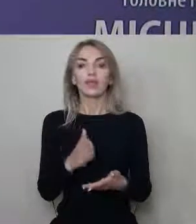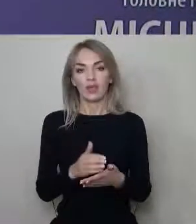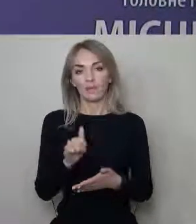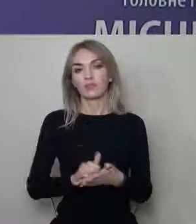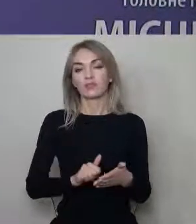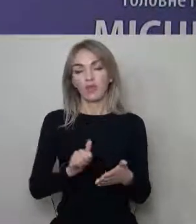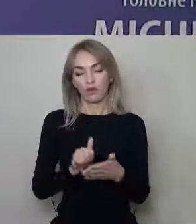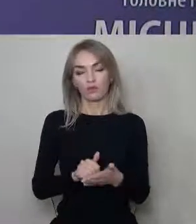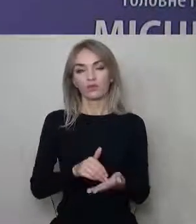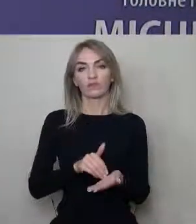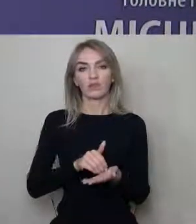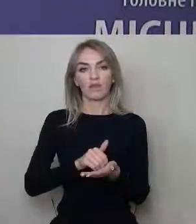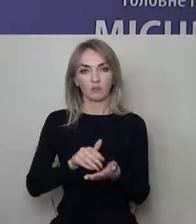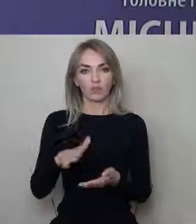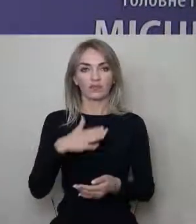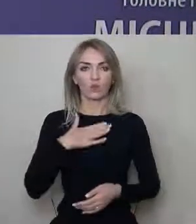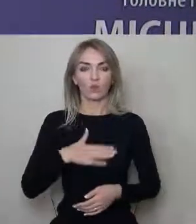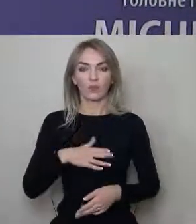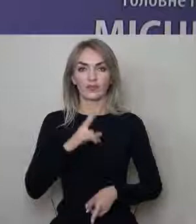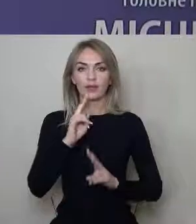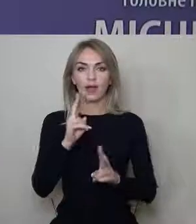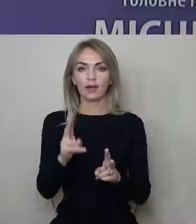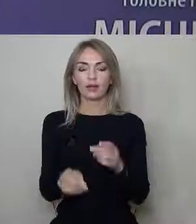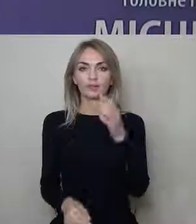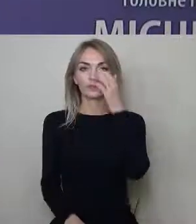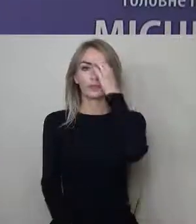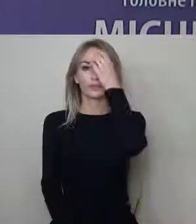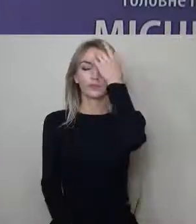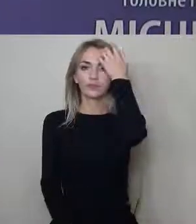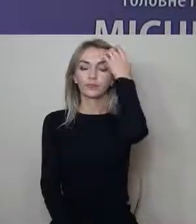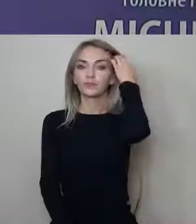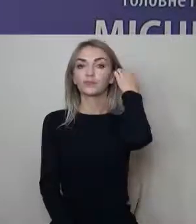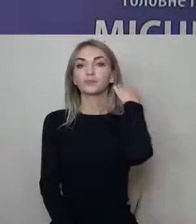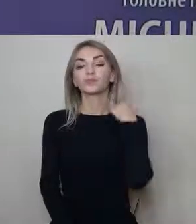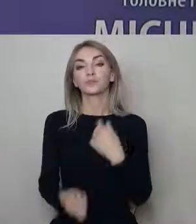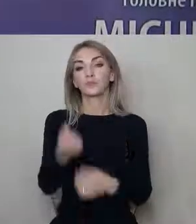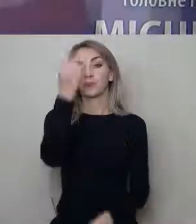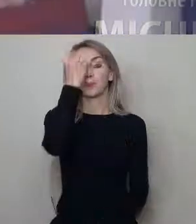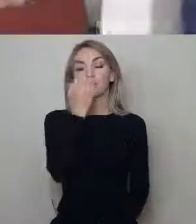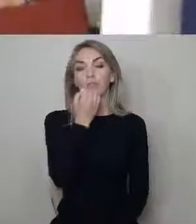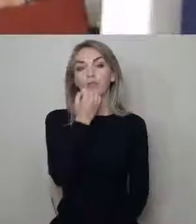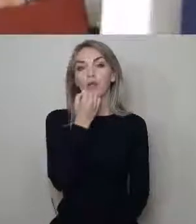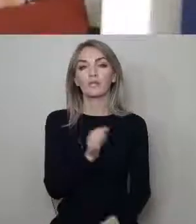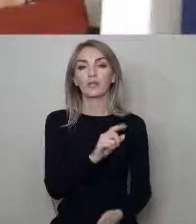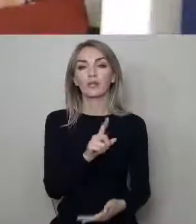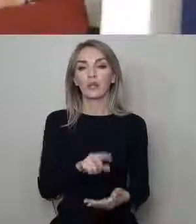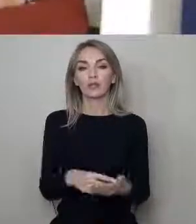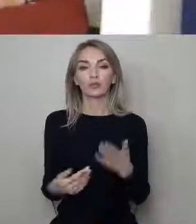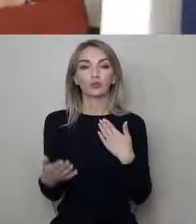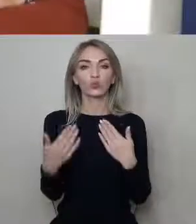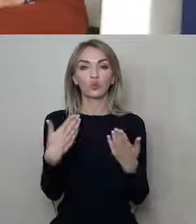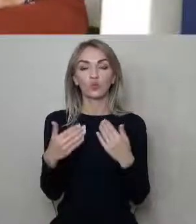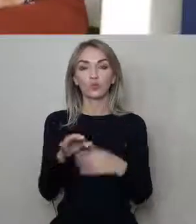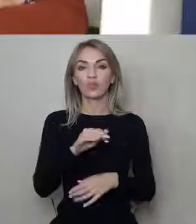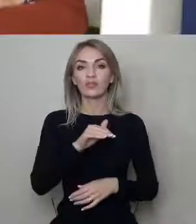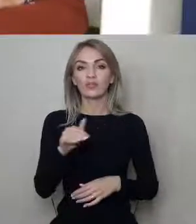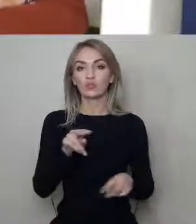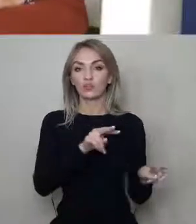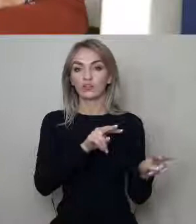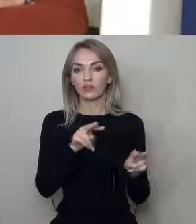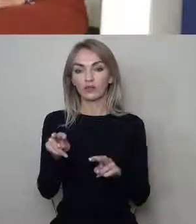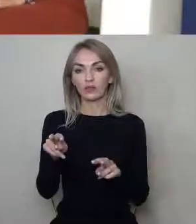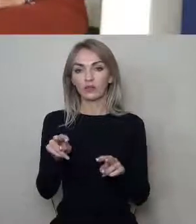complaint, that's the ground to dismiss the complaint. Thank you, Victoria. And the question as to